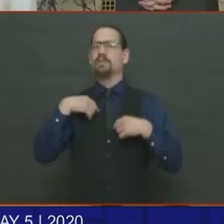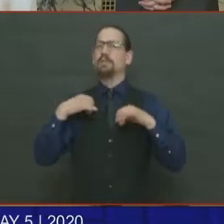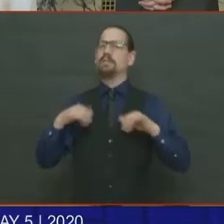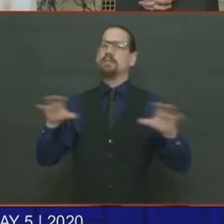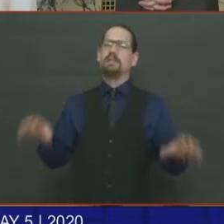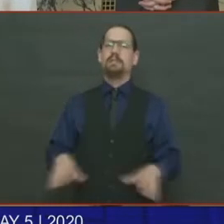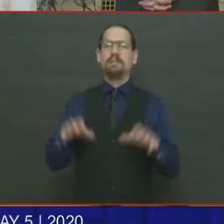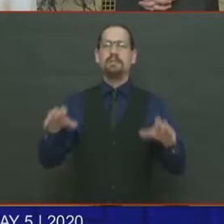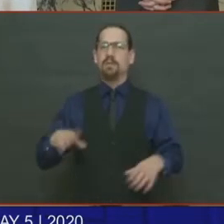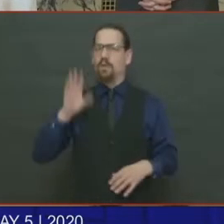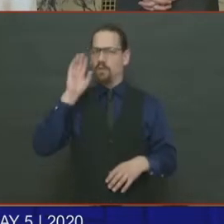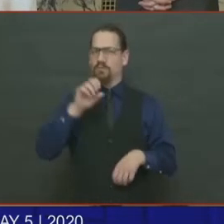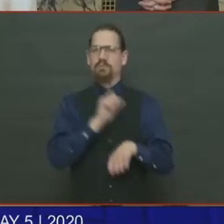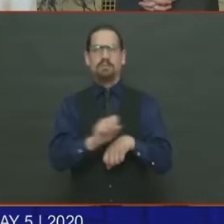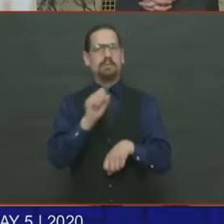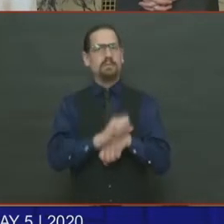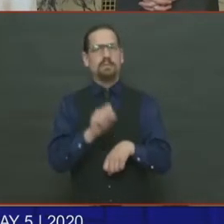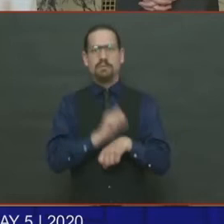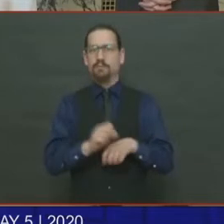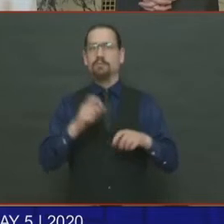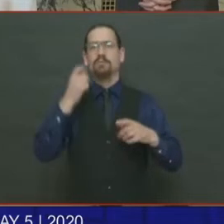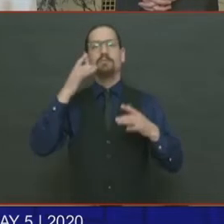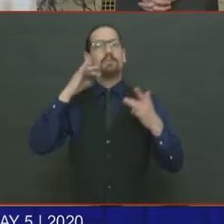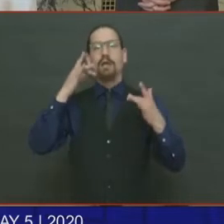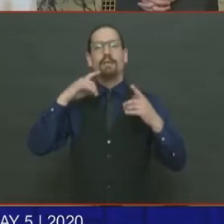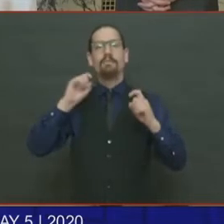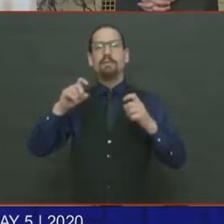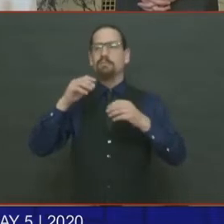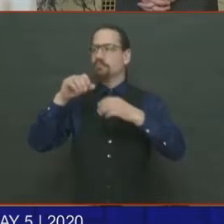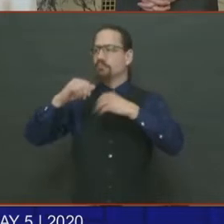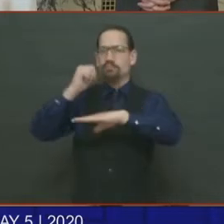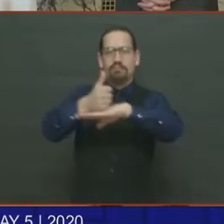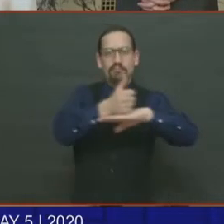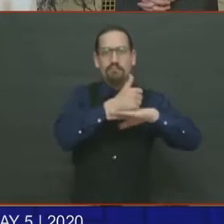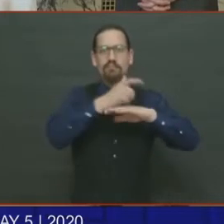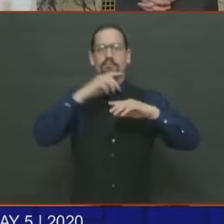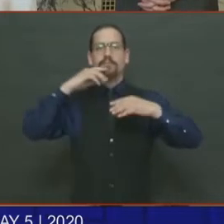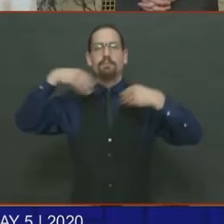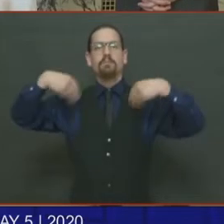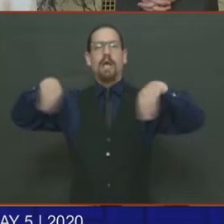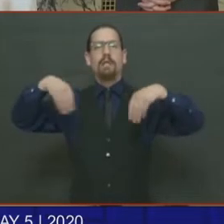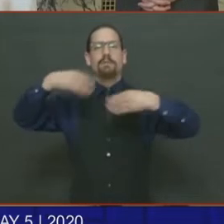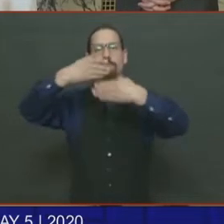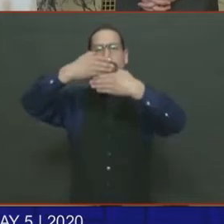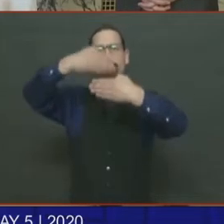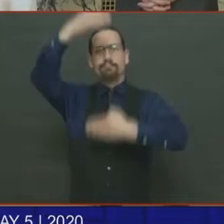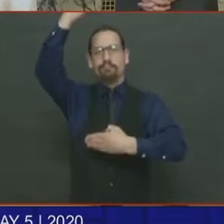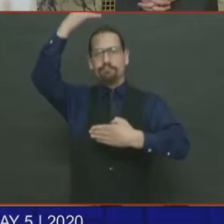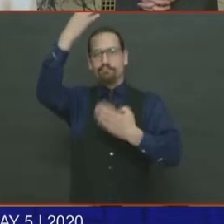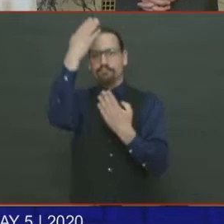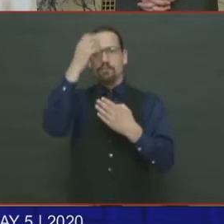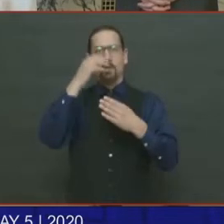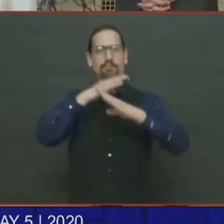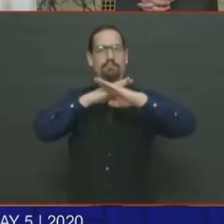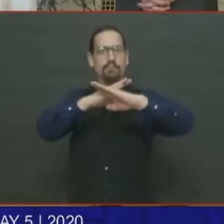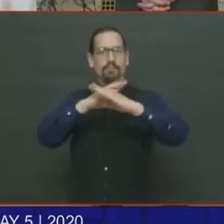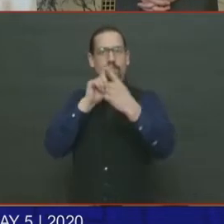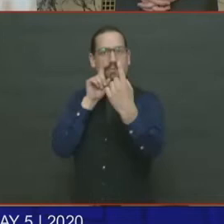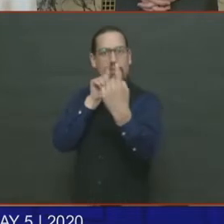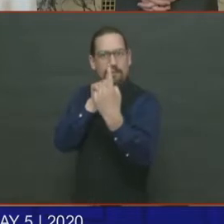service windows, mask wearing in the satellite offices. We're going to try to